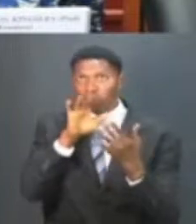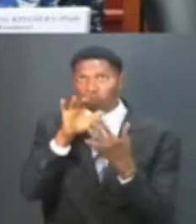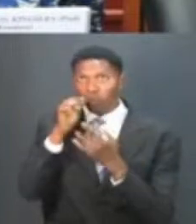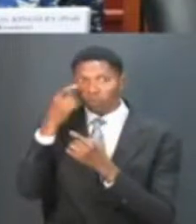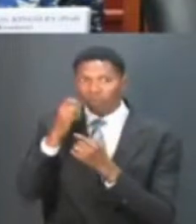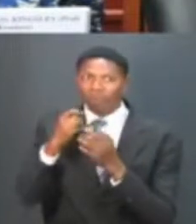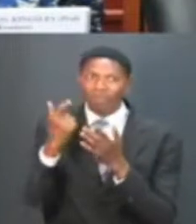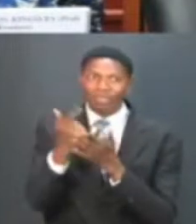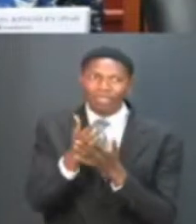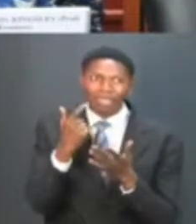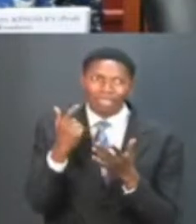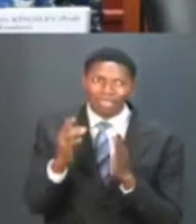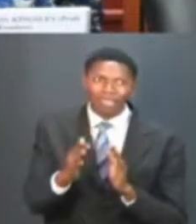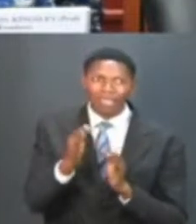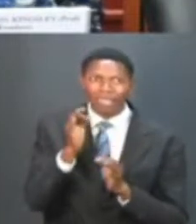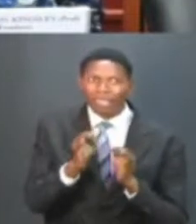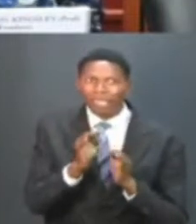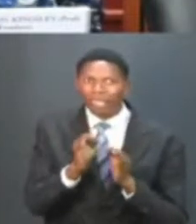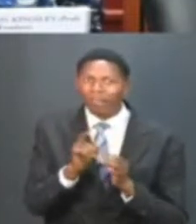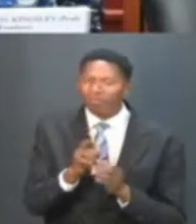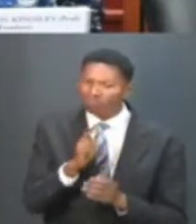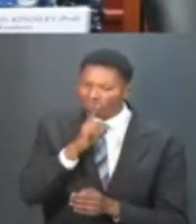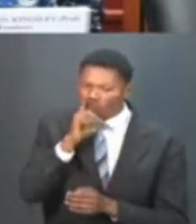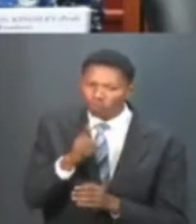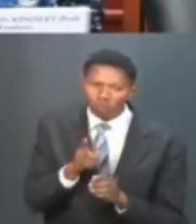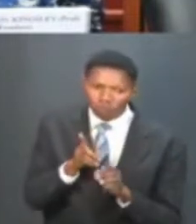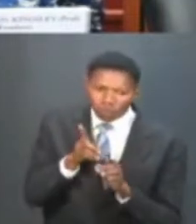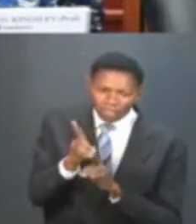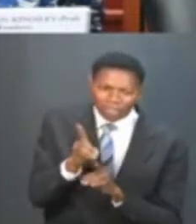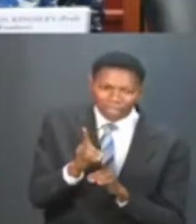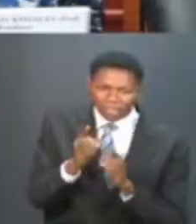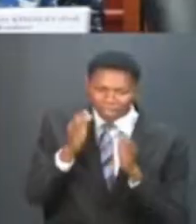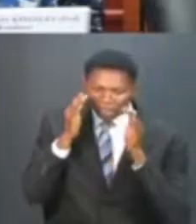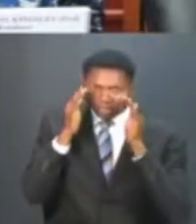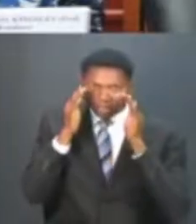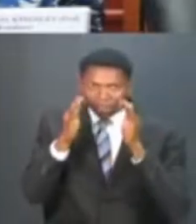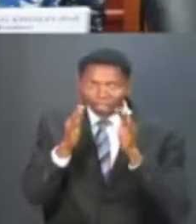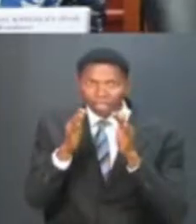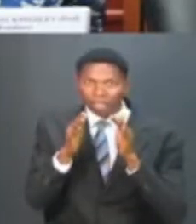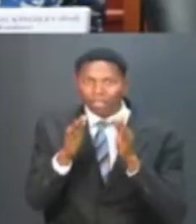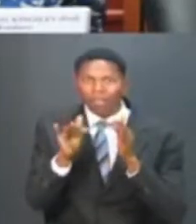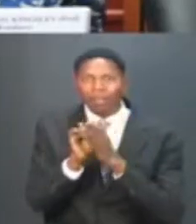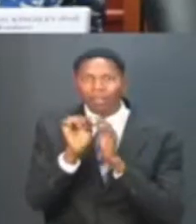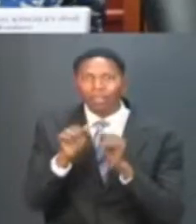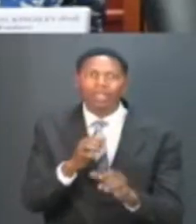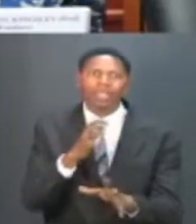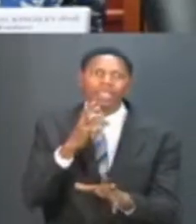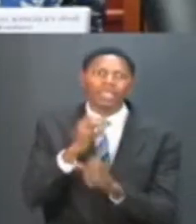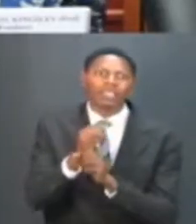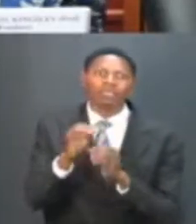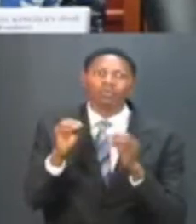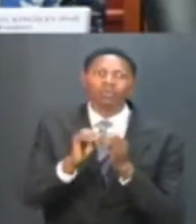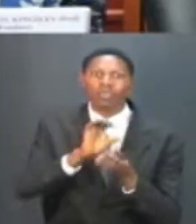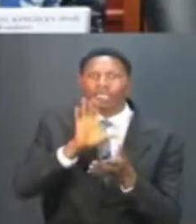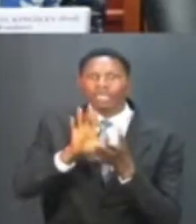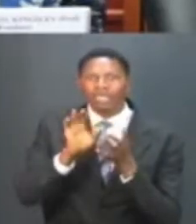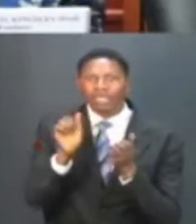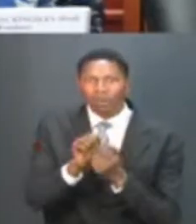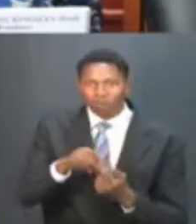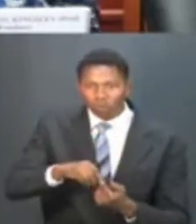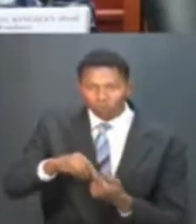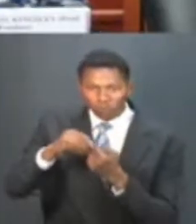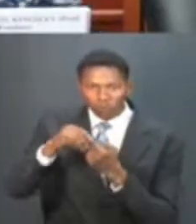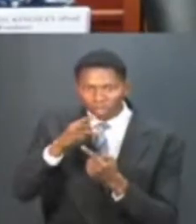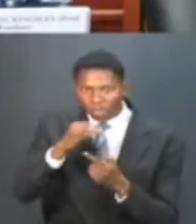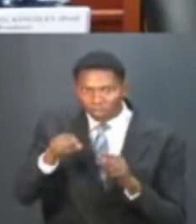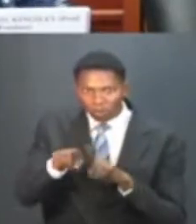if they stick and they are very disciplined and they stay focused on achieving centers with specialty and centers